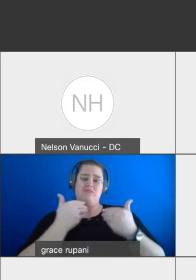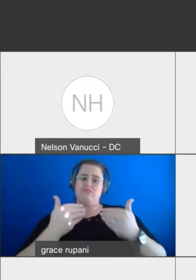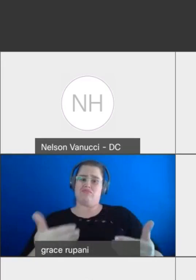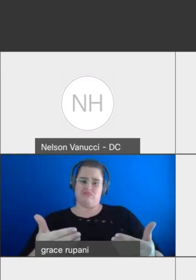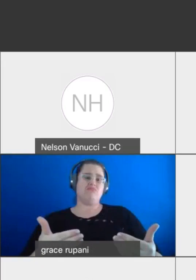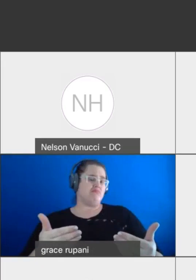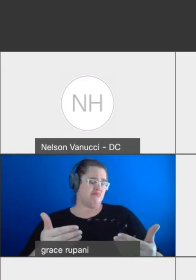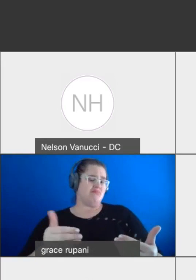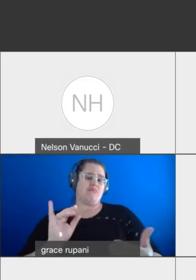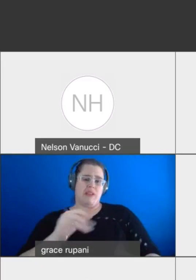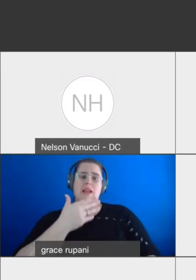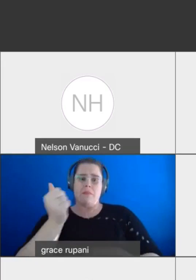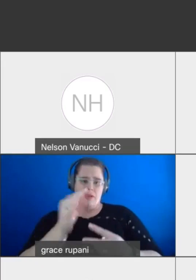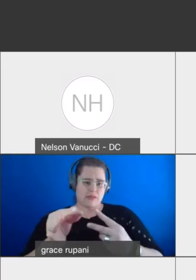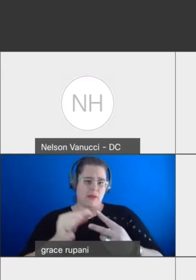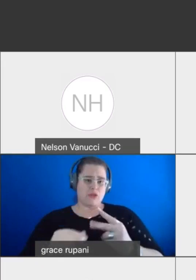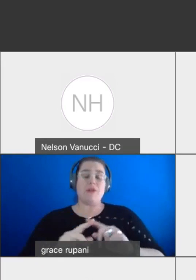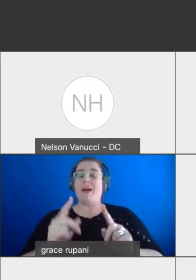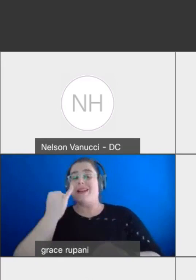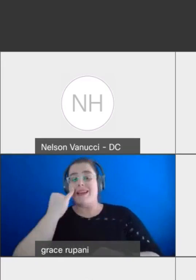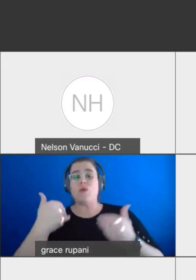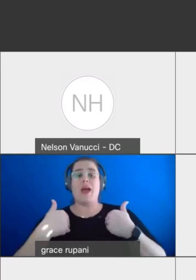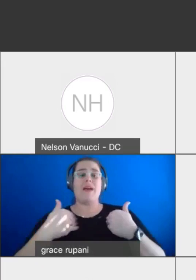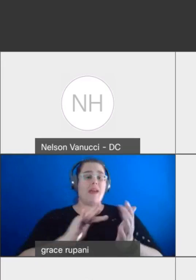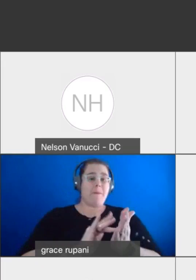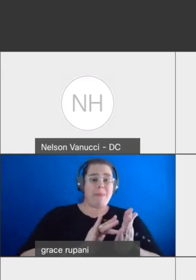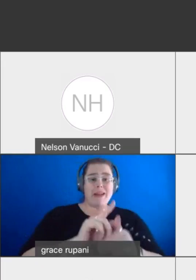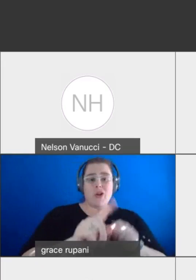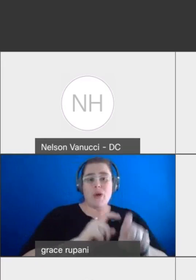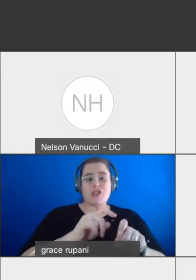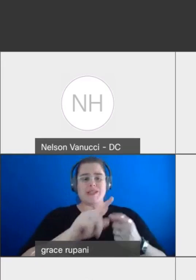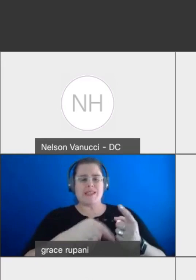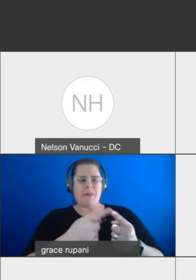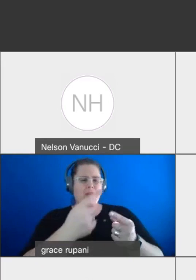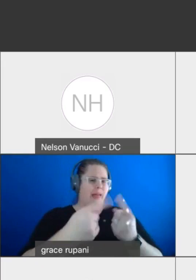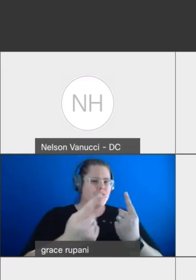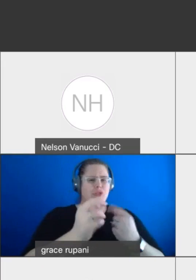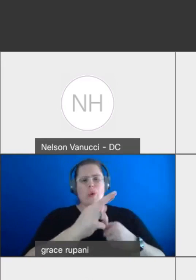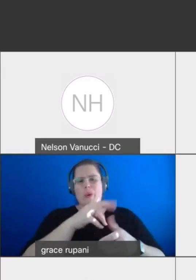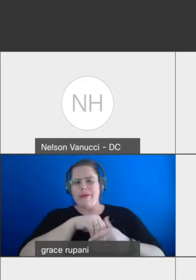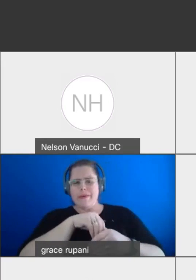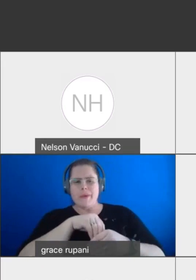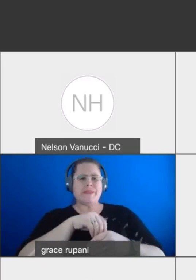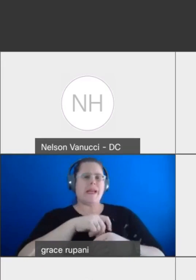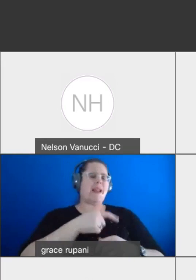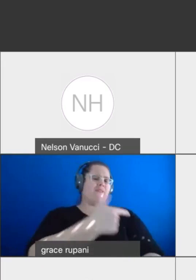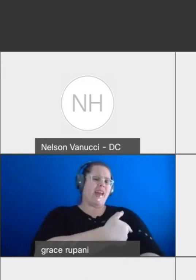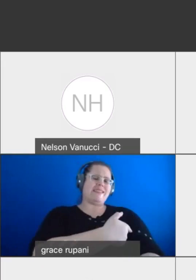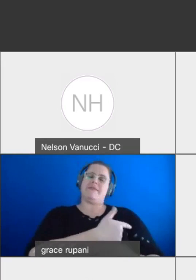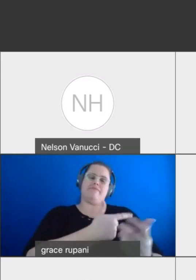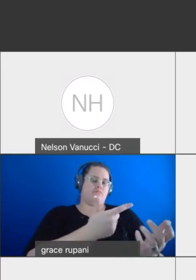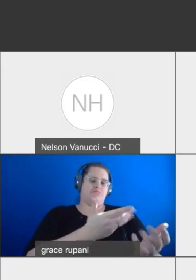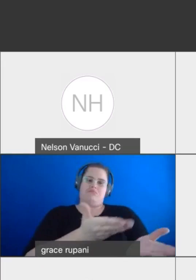But when you have questions that are medical questions about the vaccines, please contact your healthcare provider to discuss